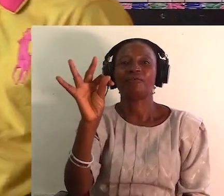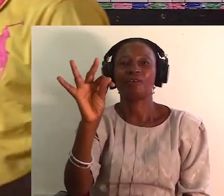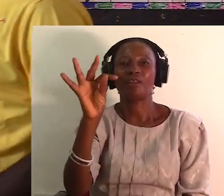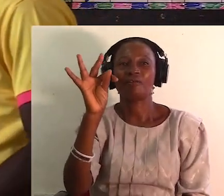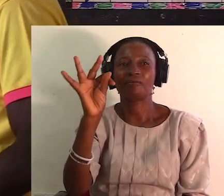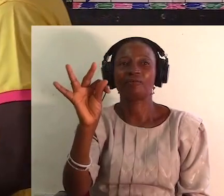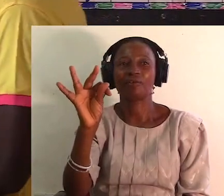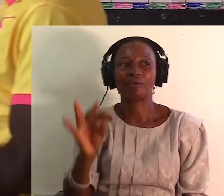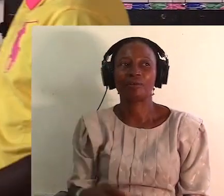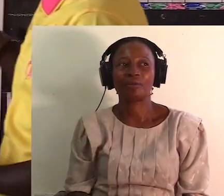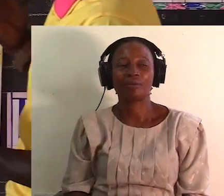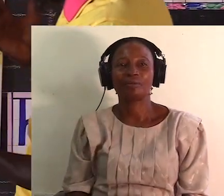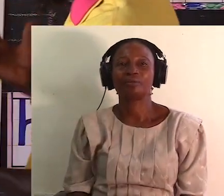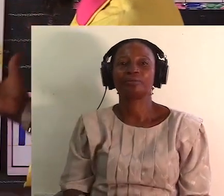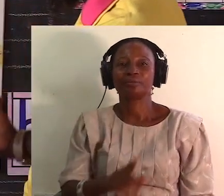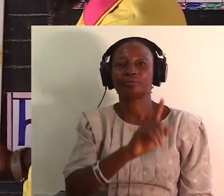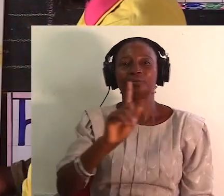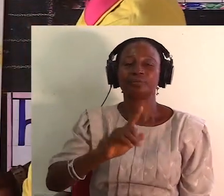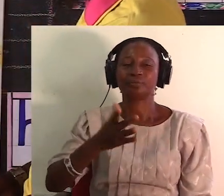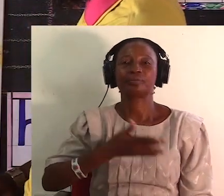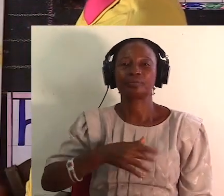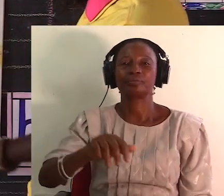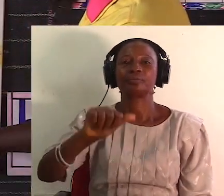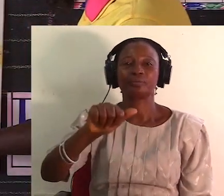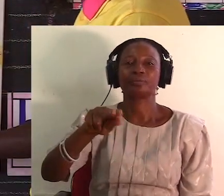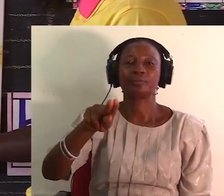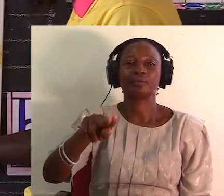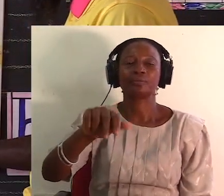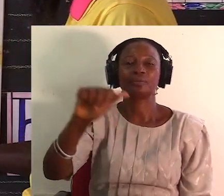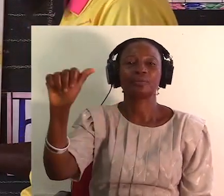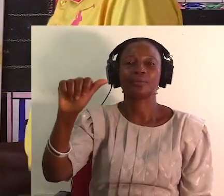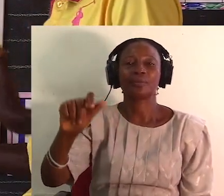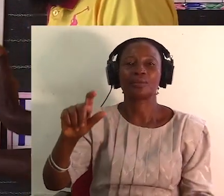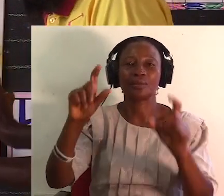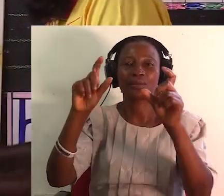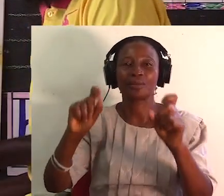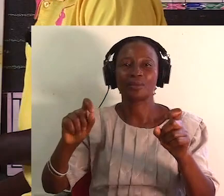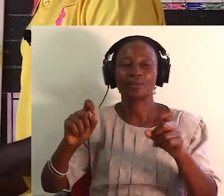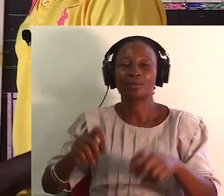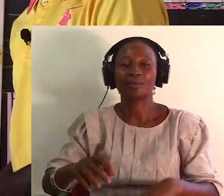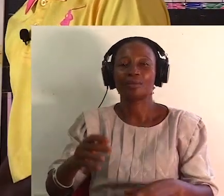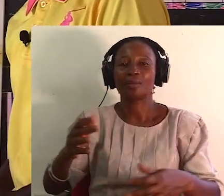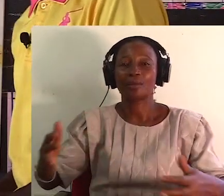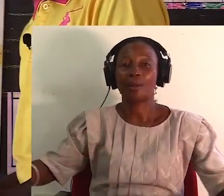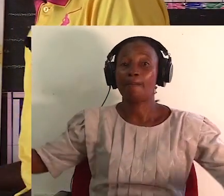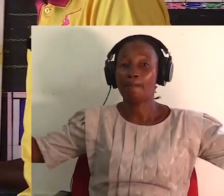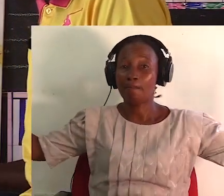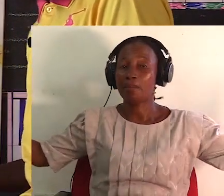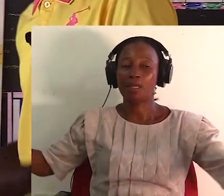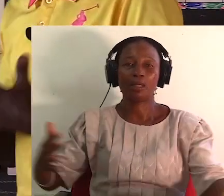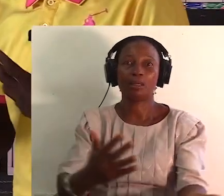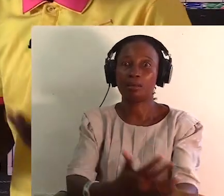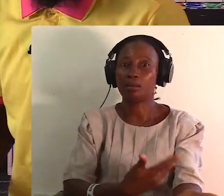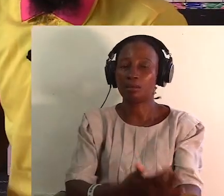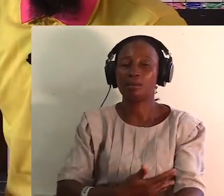flag. We have another picture, a picture of a big fish, a picture of